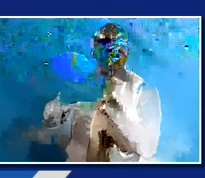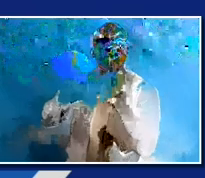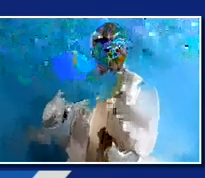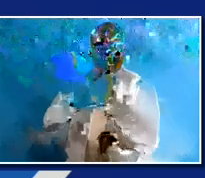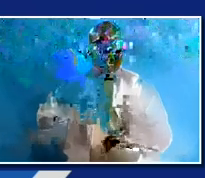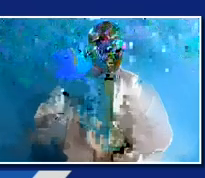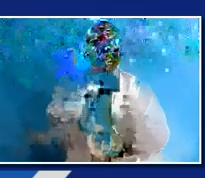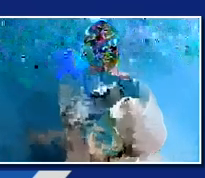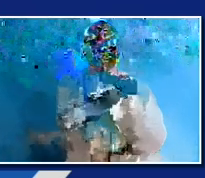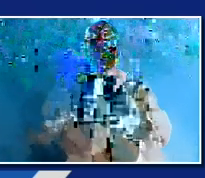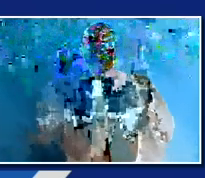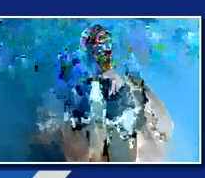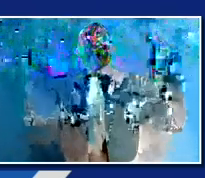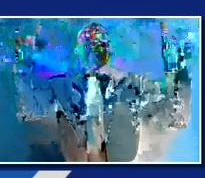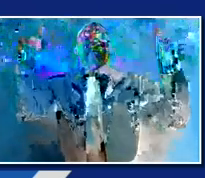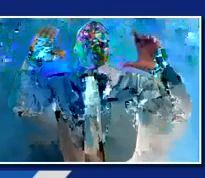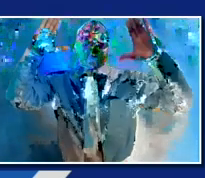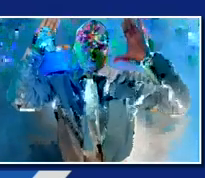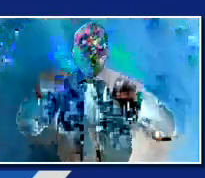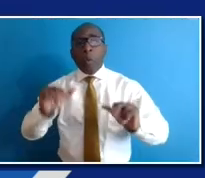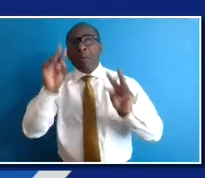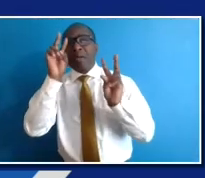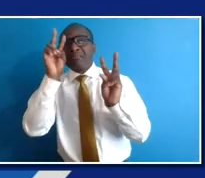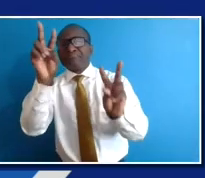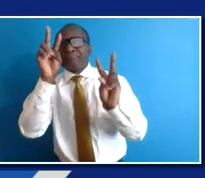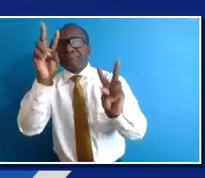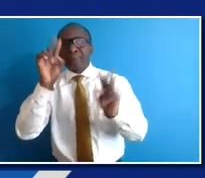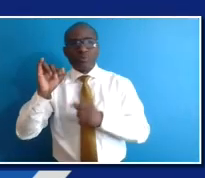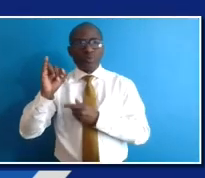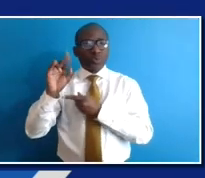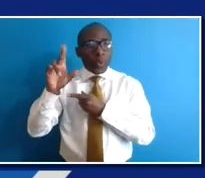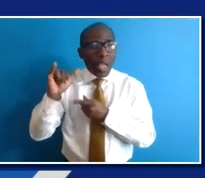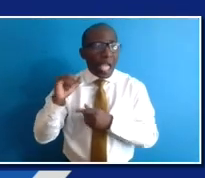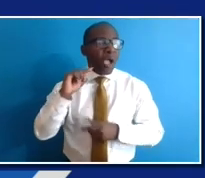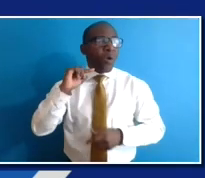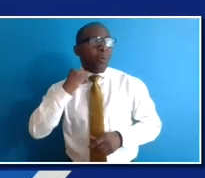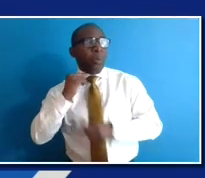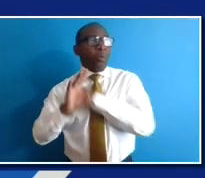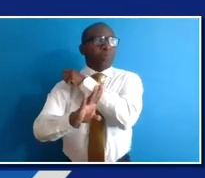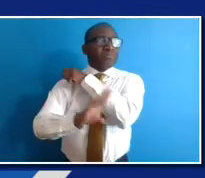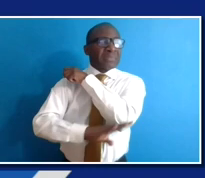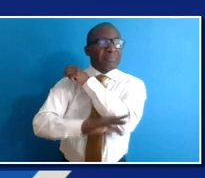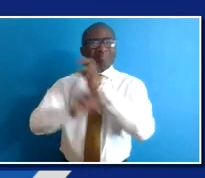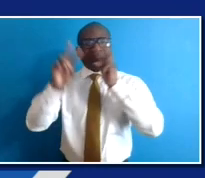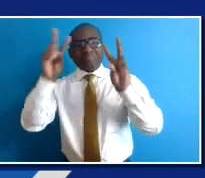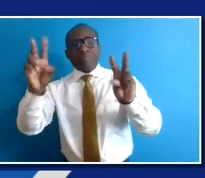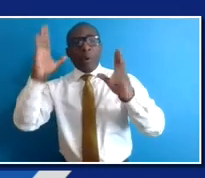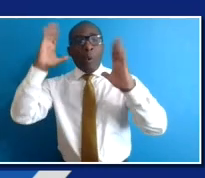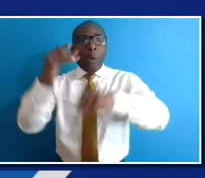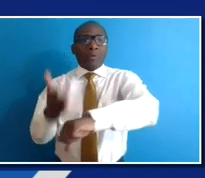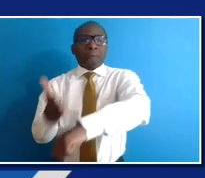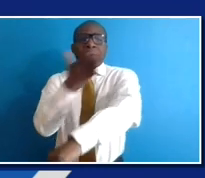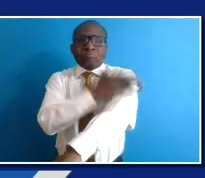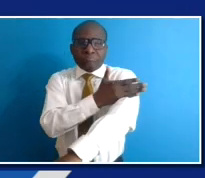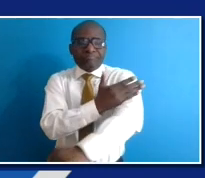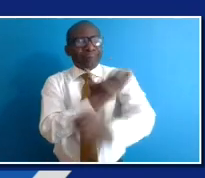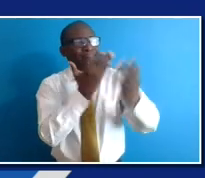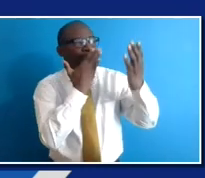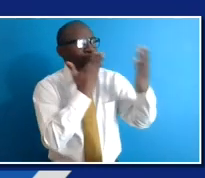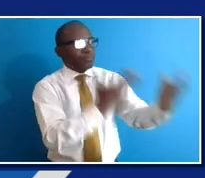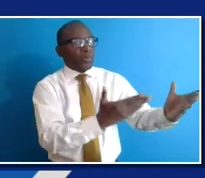August, and September. Thank you. Peter? Thank you, Kathy. Thank you, County